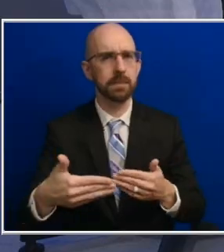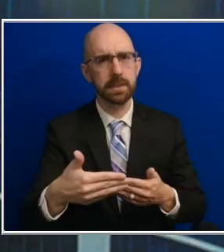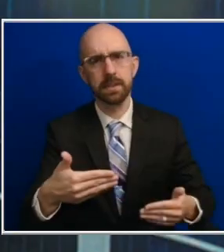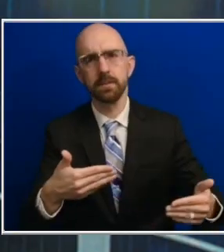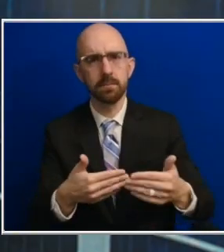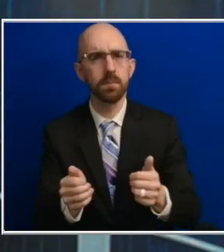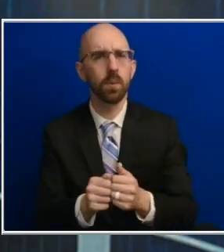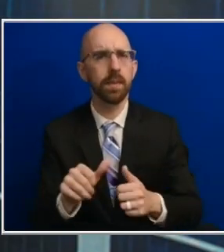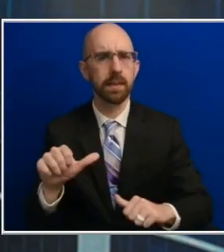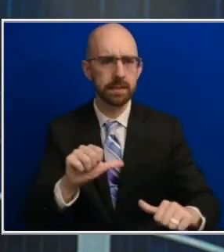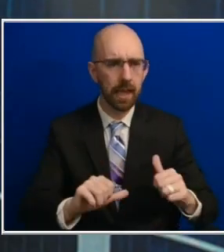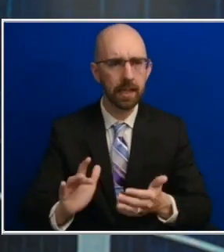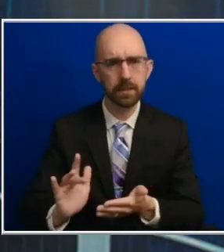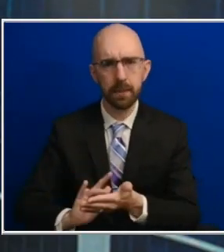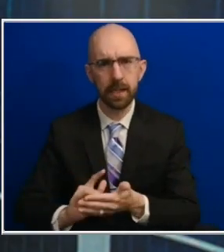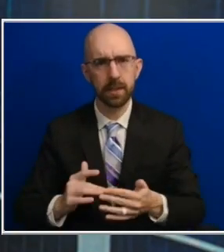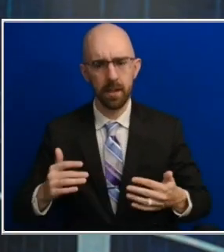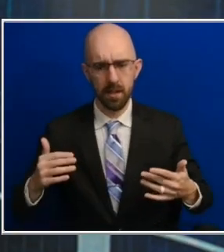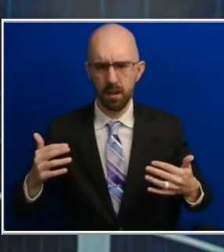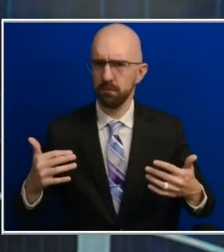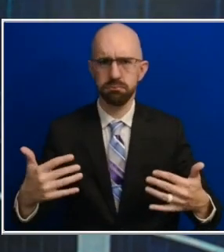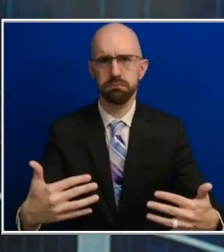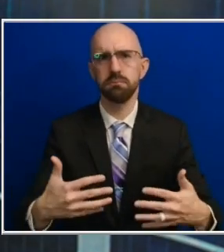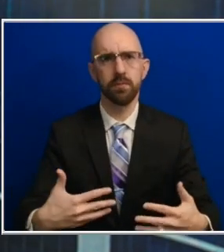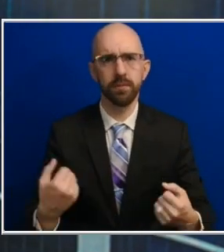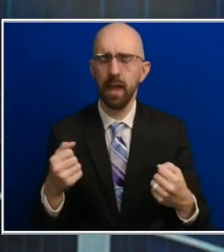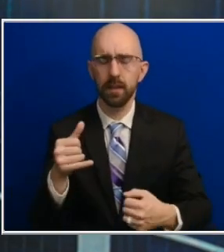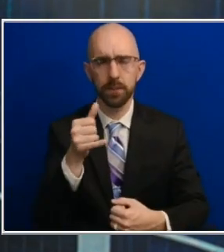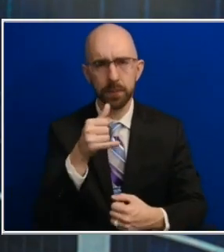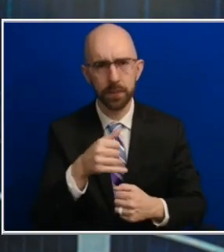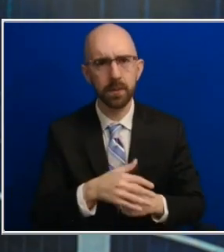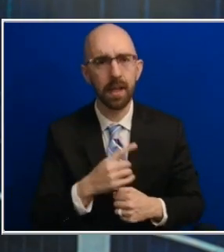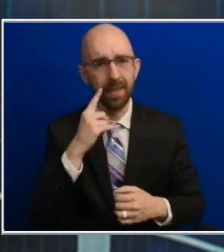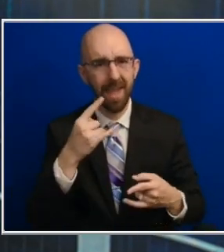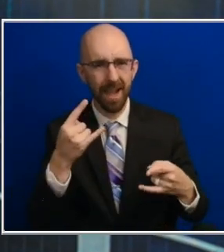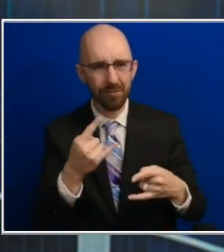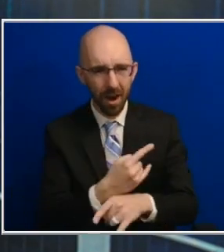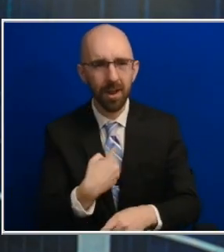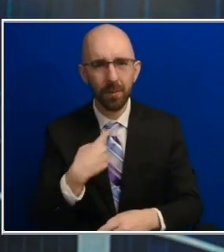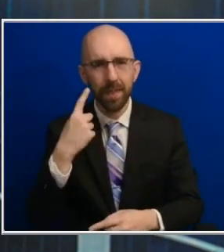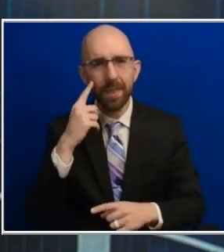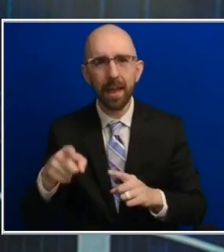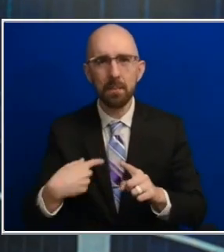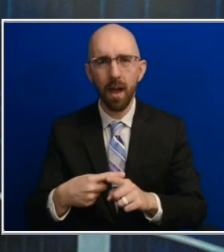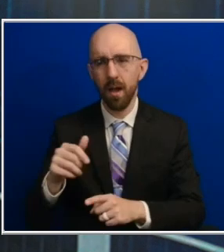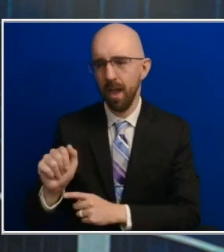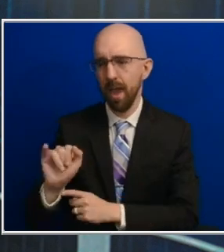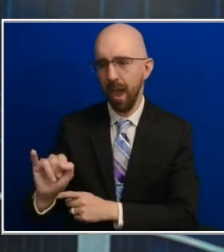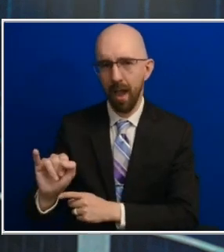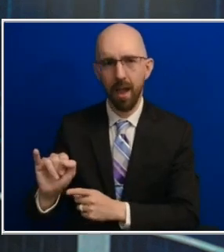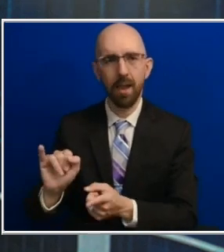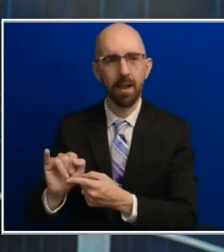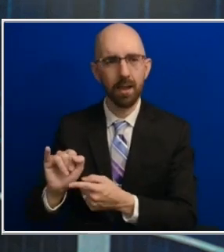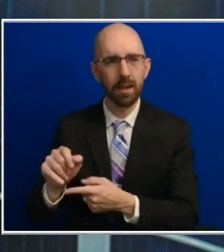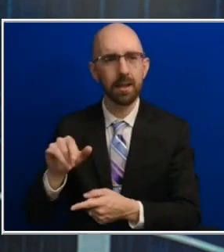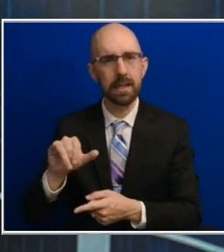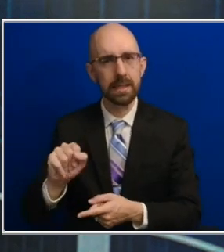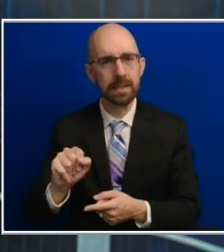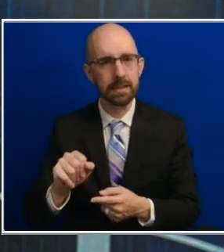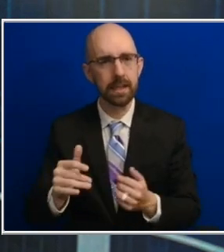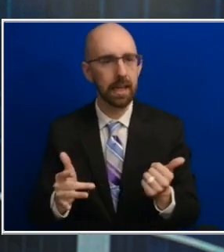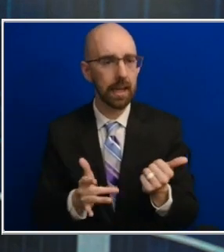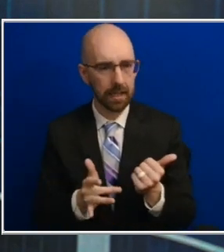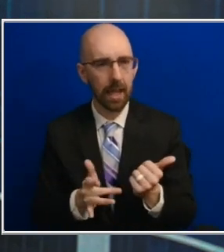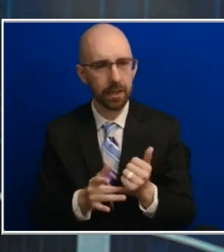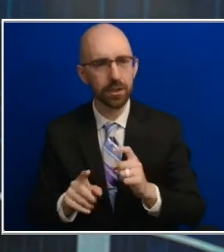are going at an exponential pace. And I think, ironically, when you think about AI is technology, but